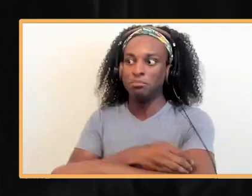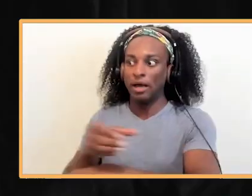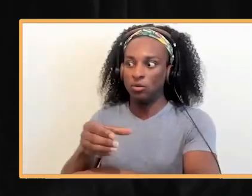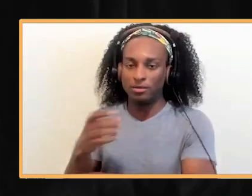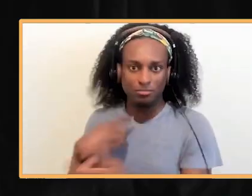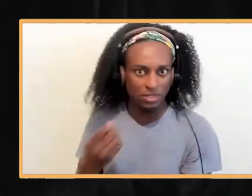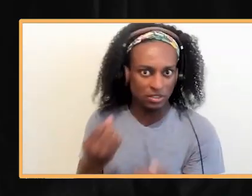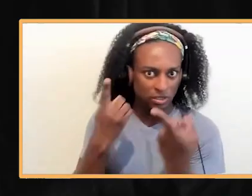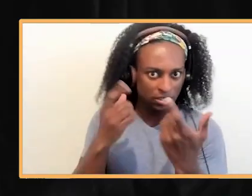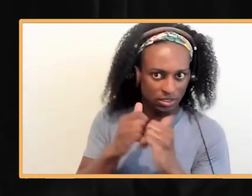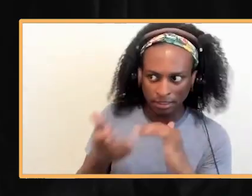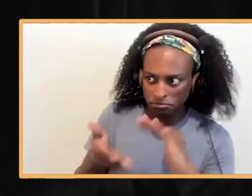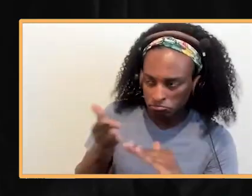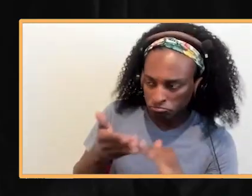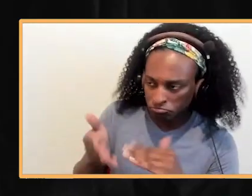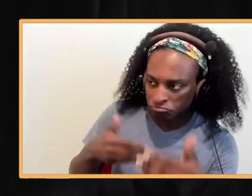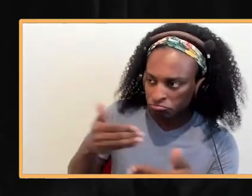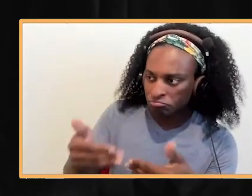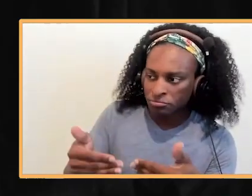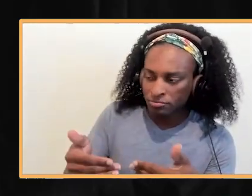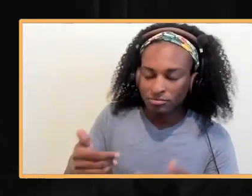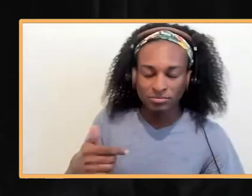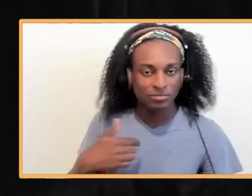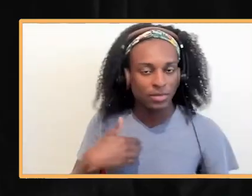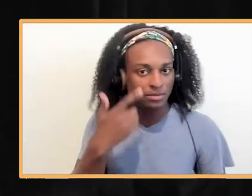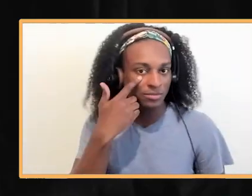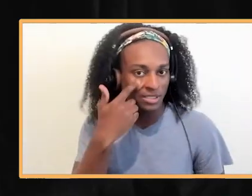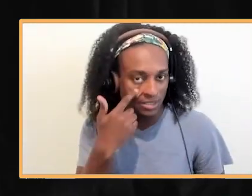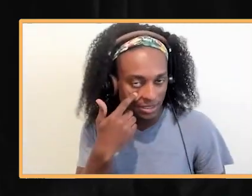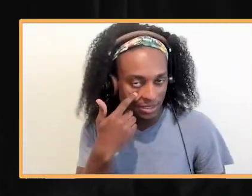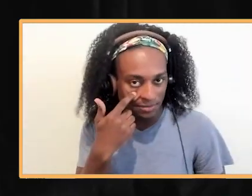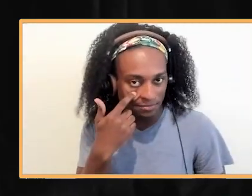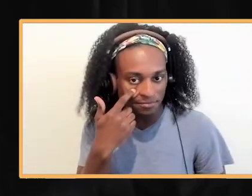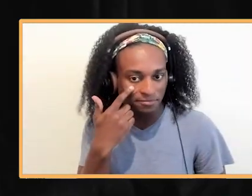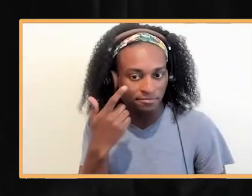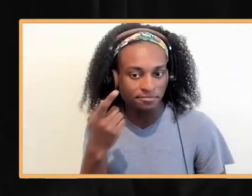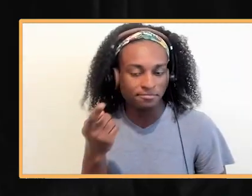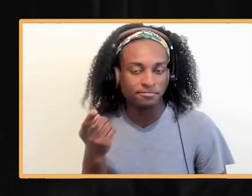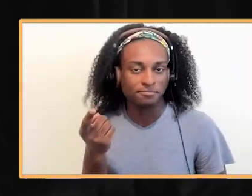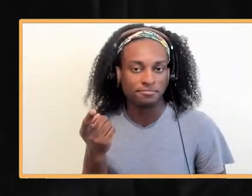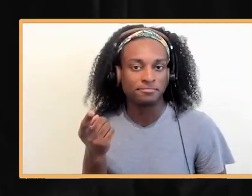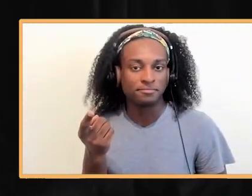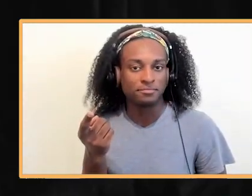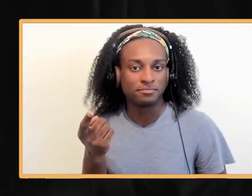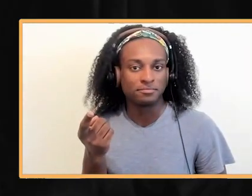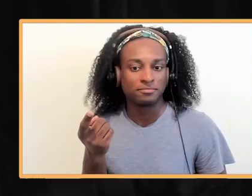I think I see the power for what it is sometimes, and I'm